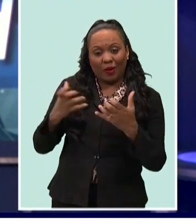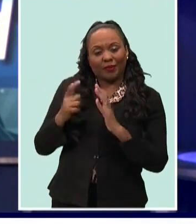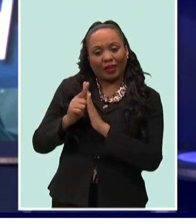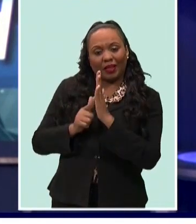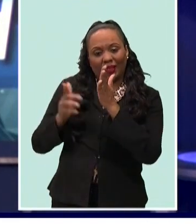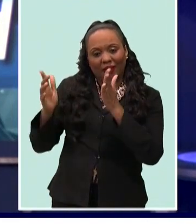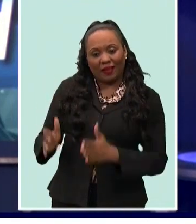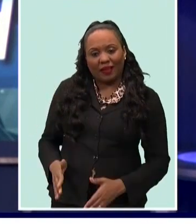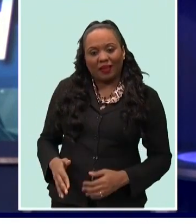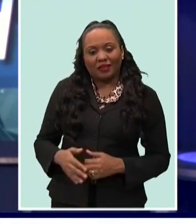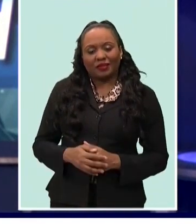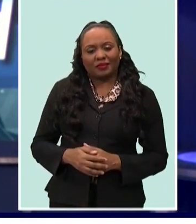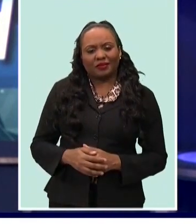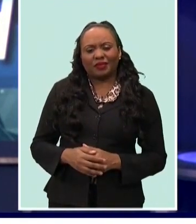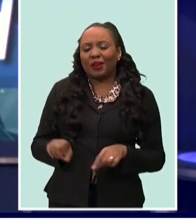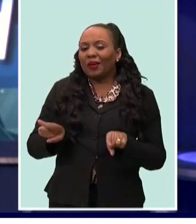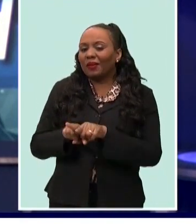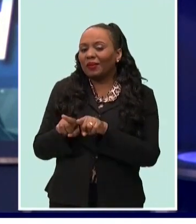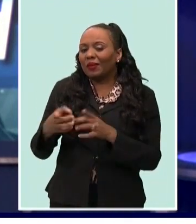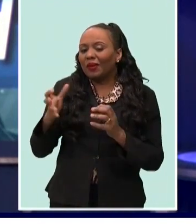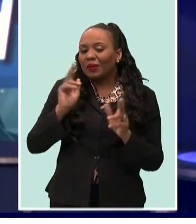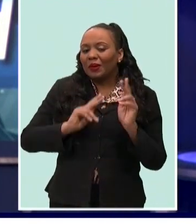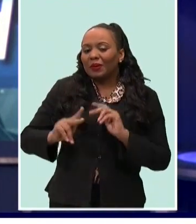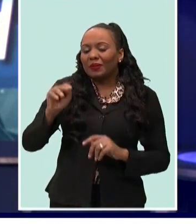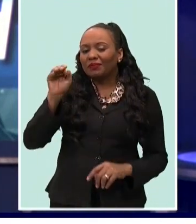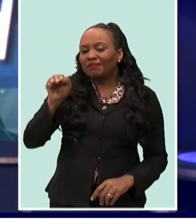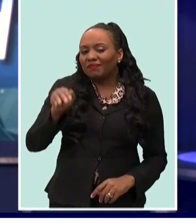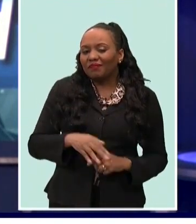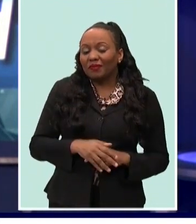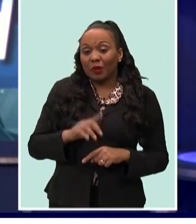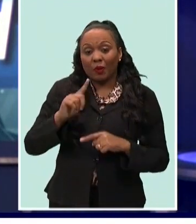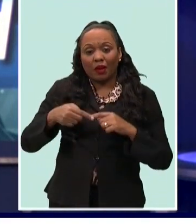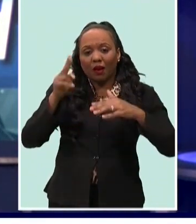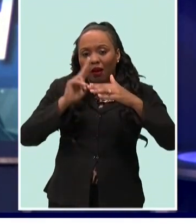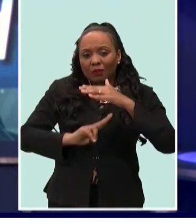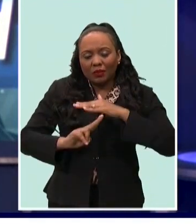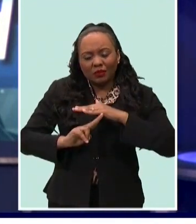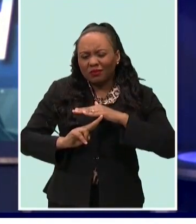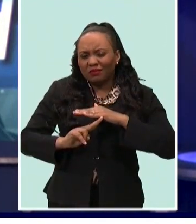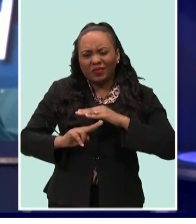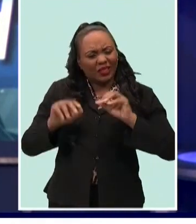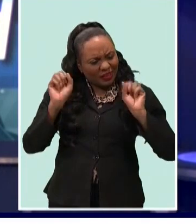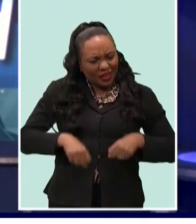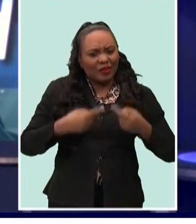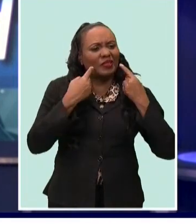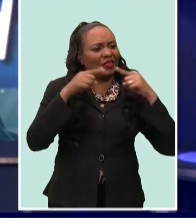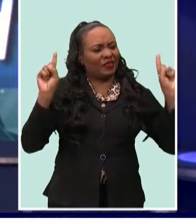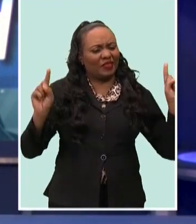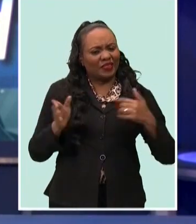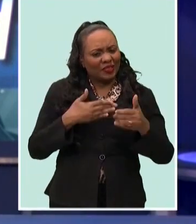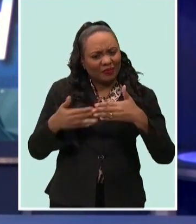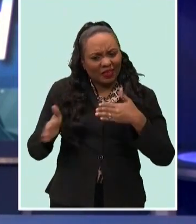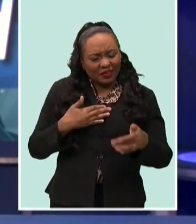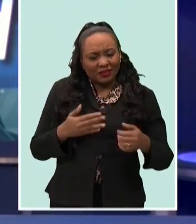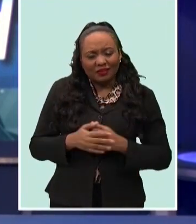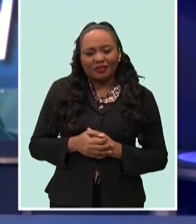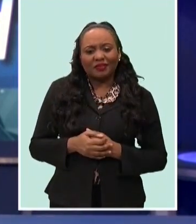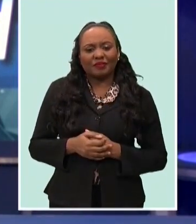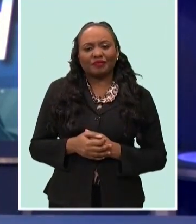of 8. And she also reminded Barbadians that a humble upbringing does not prevent success.